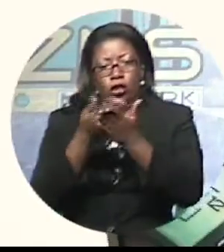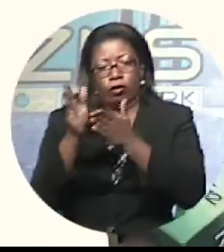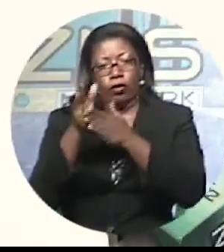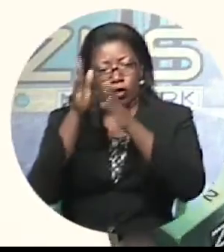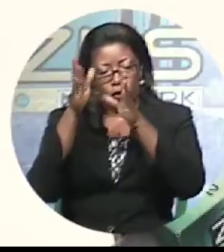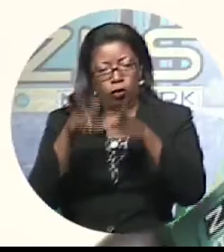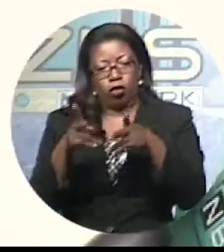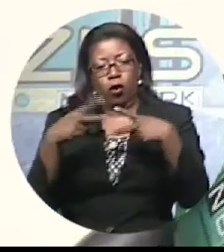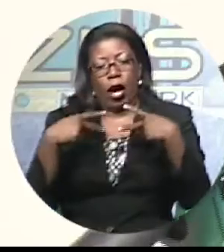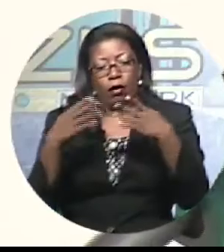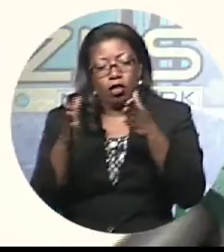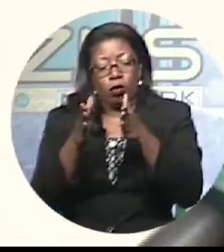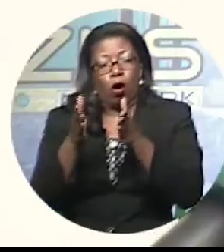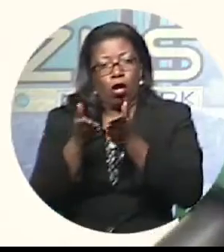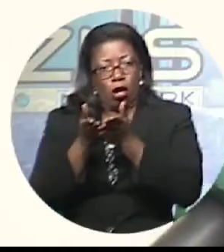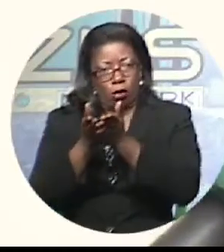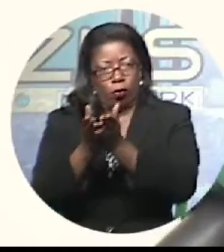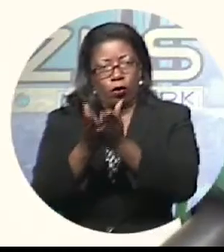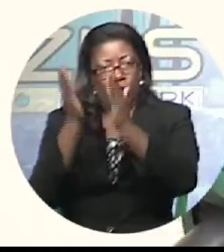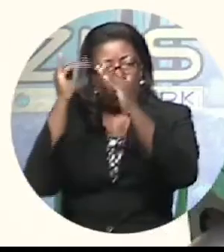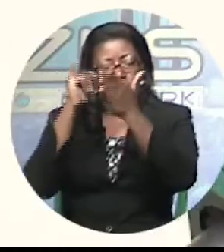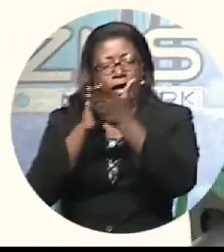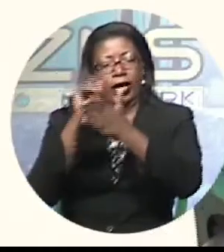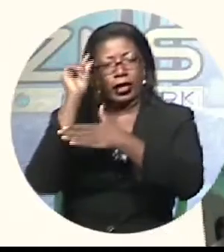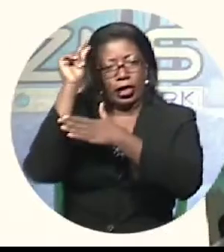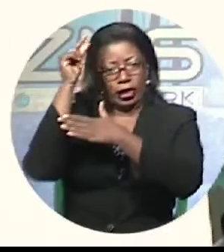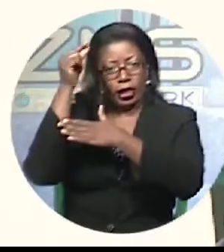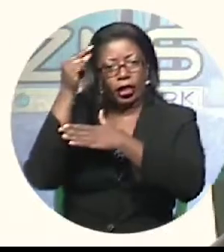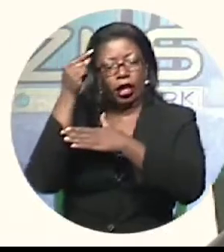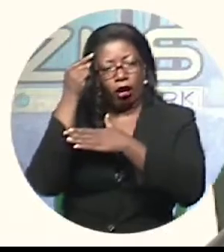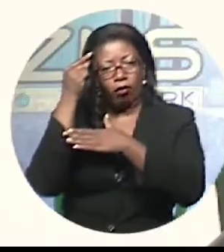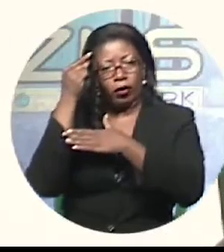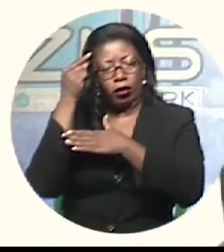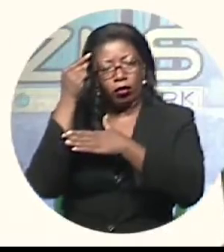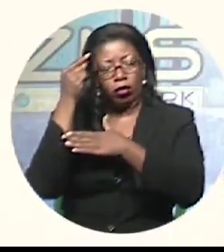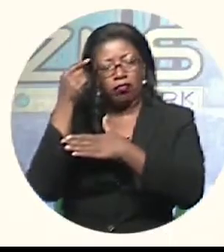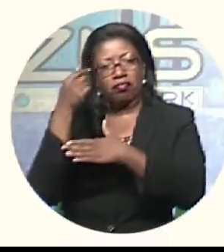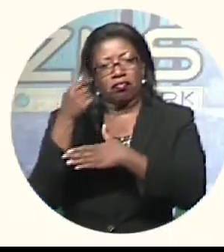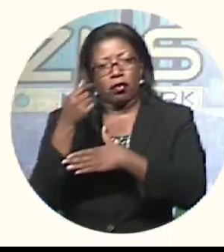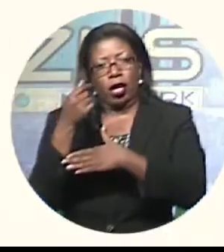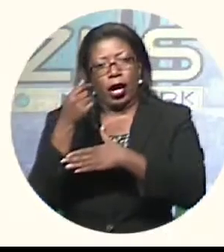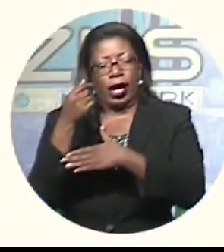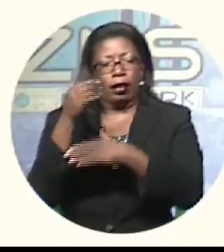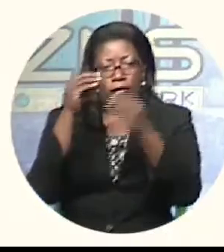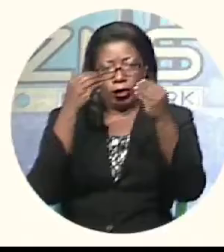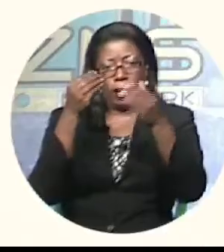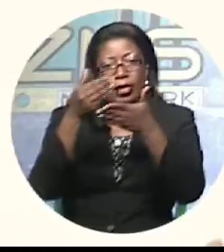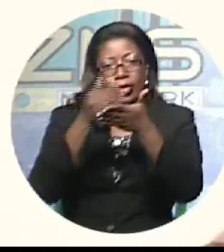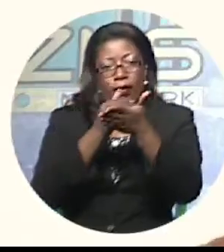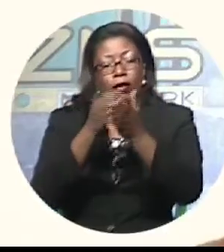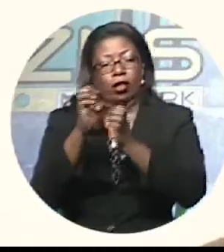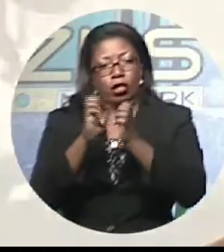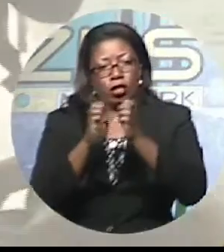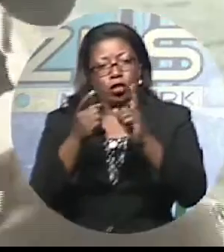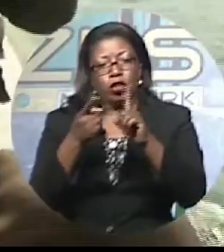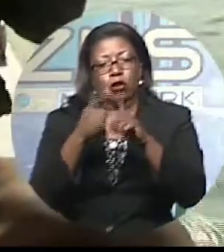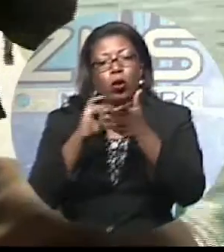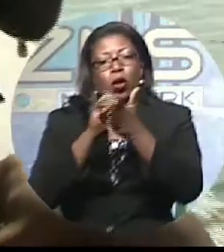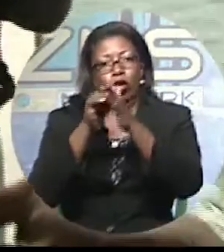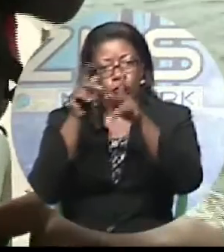have small boats, and I'm hoping that the government would see it fit to sell some of those engines to our